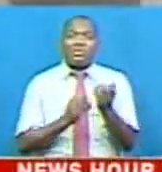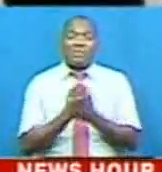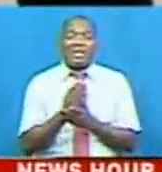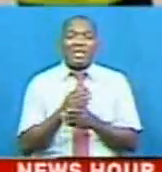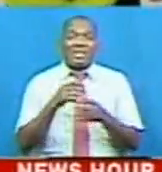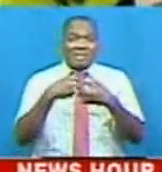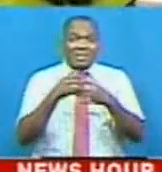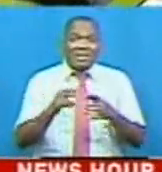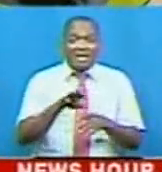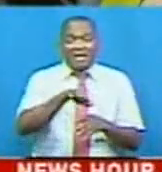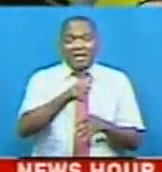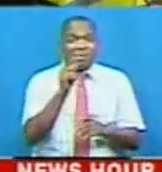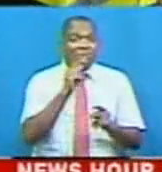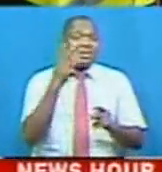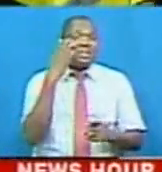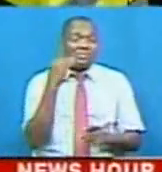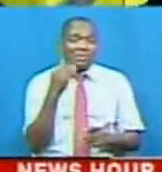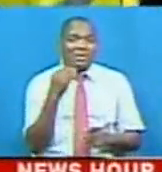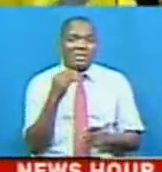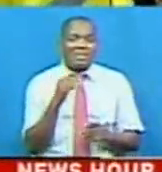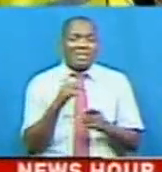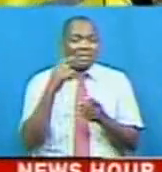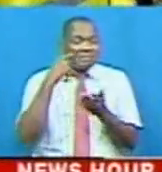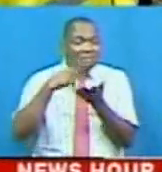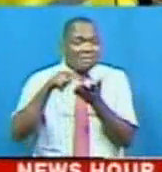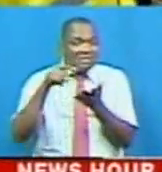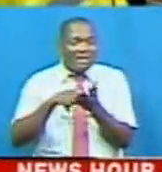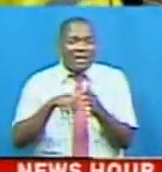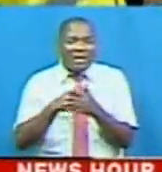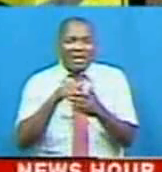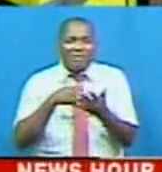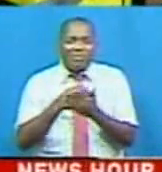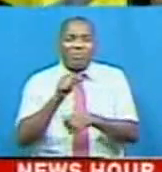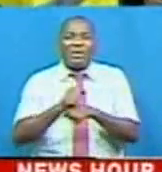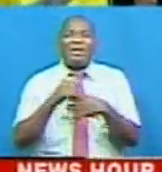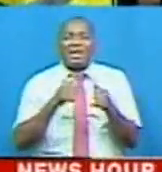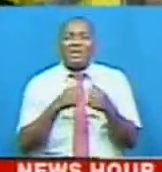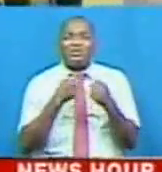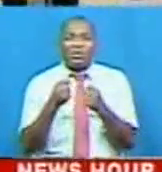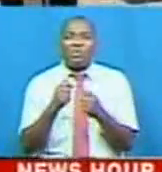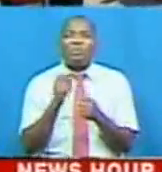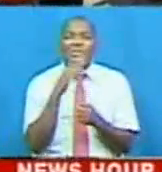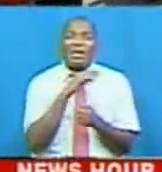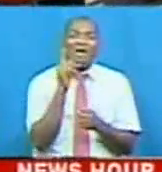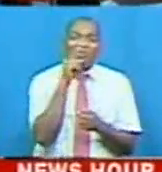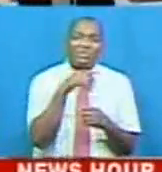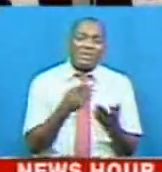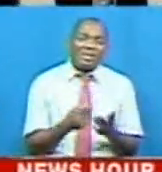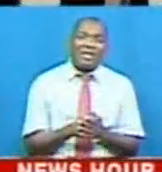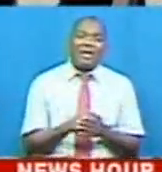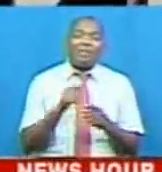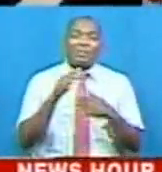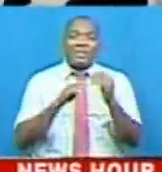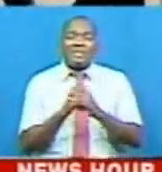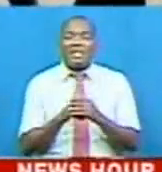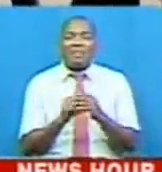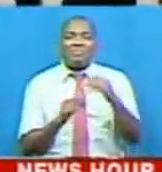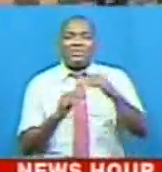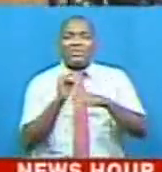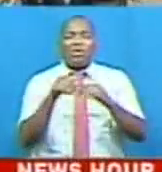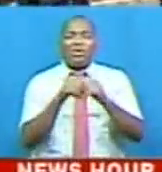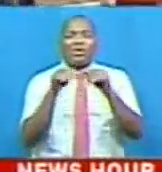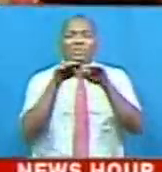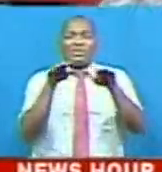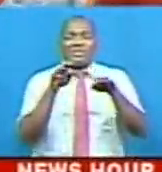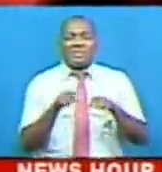by engineers and other experts, they are evaluating the quality of work and whether the contractors met all specifications